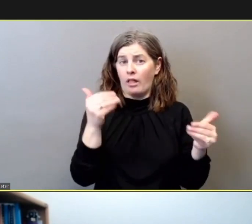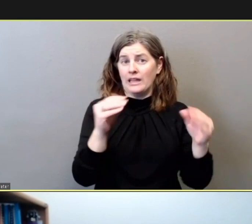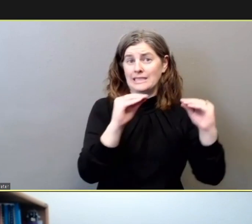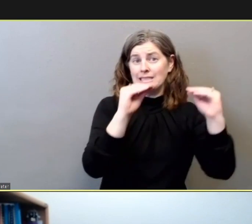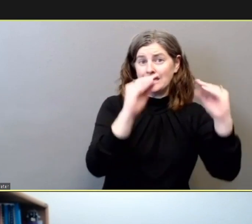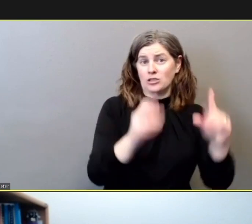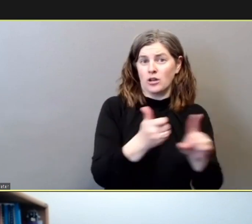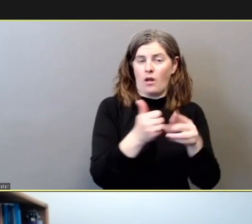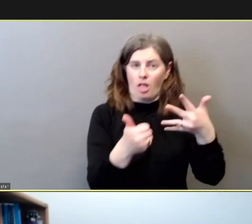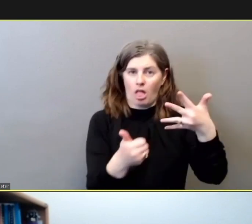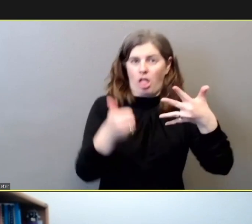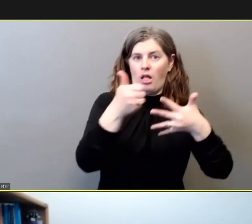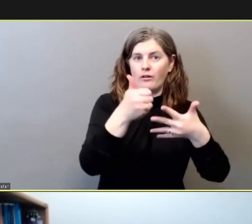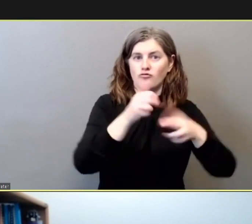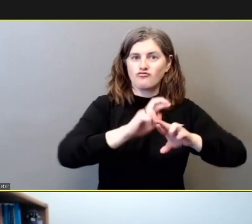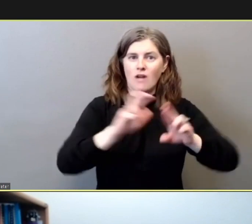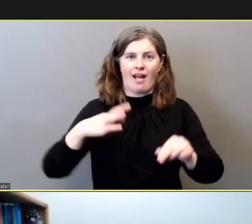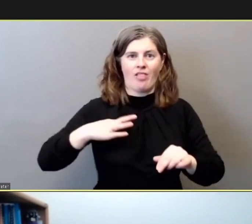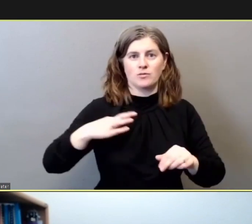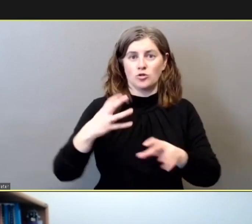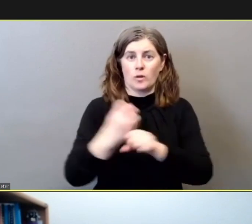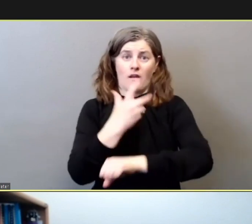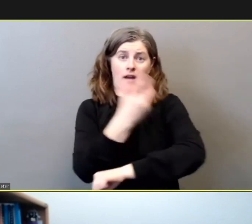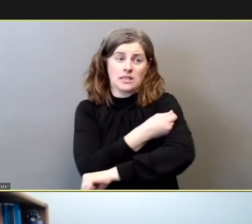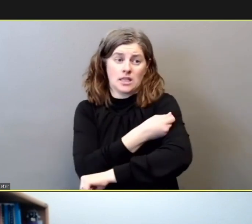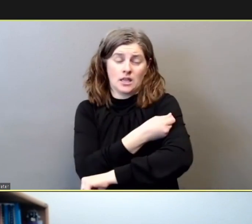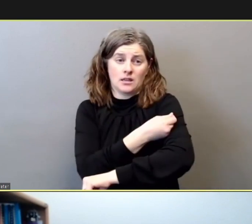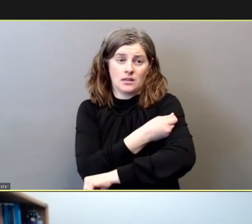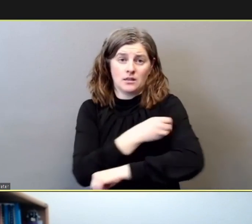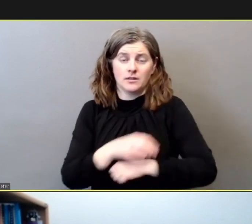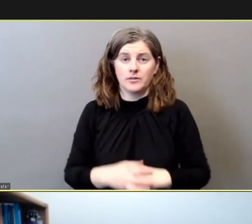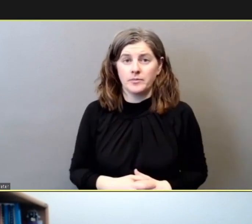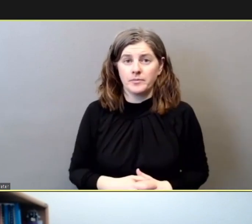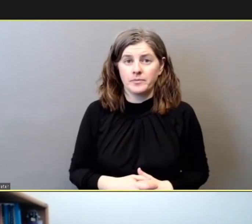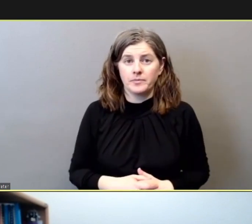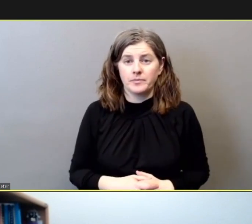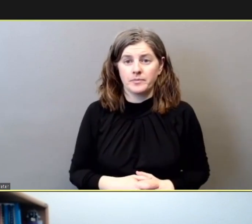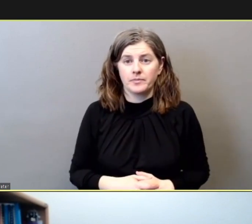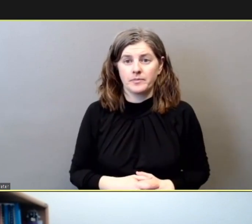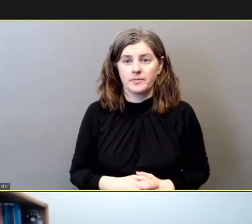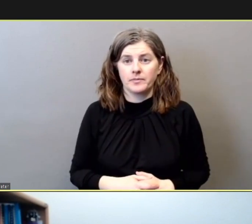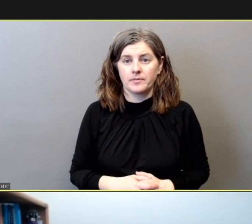teachers into that vaccination eligibility sooner than later.